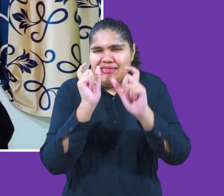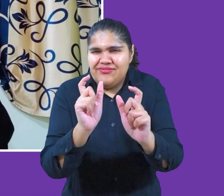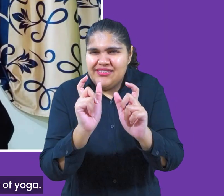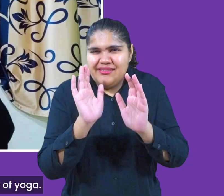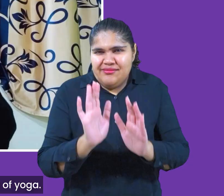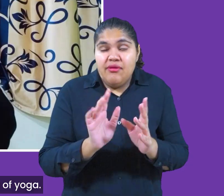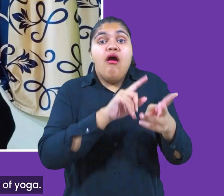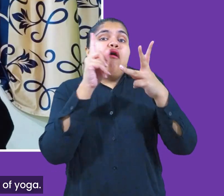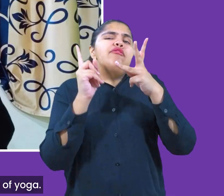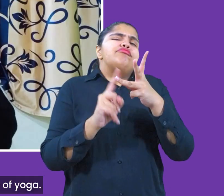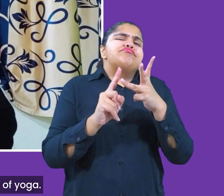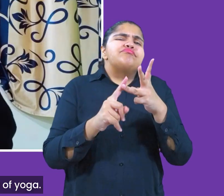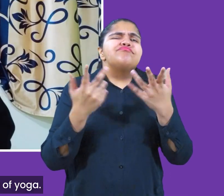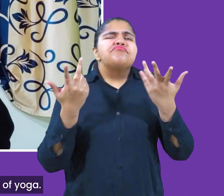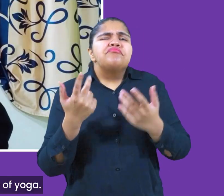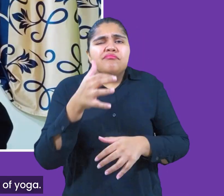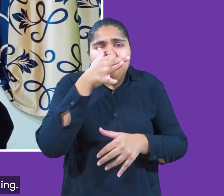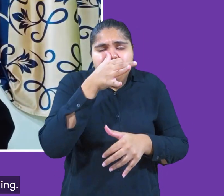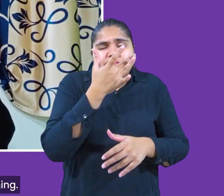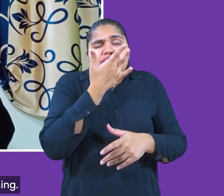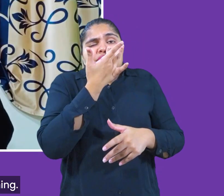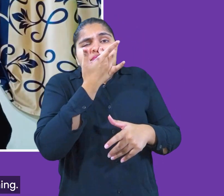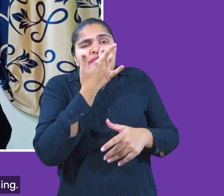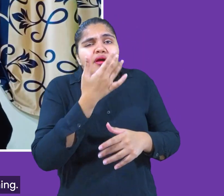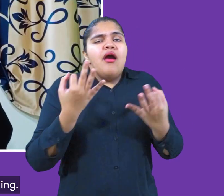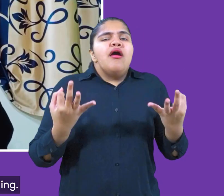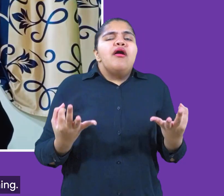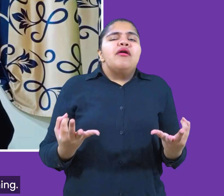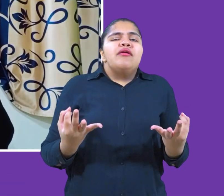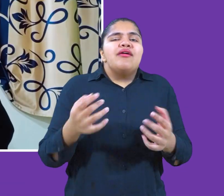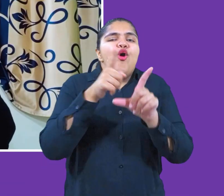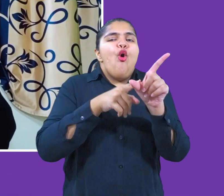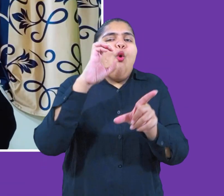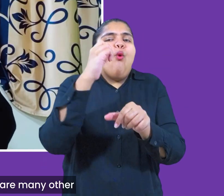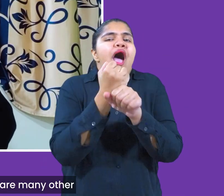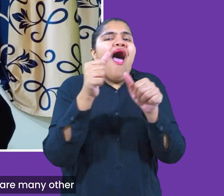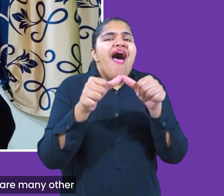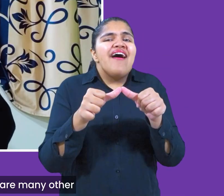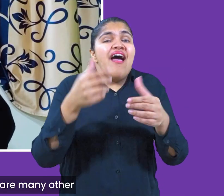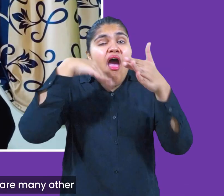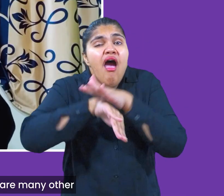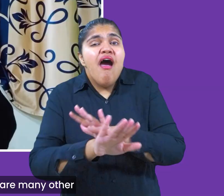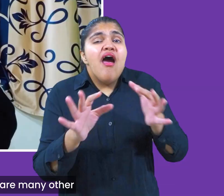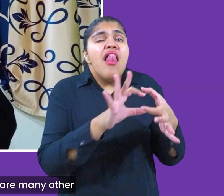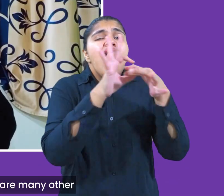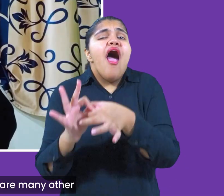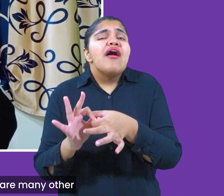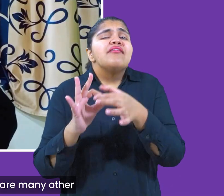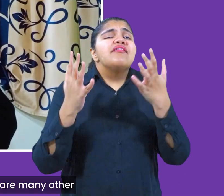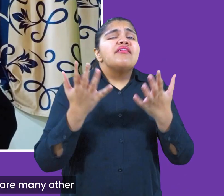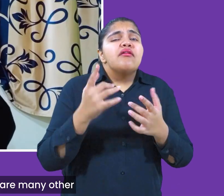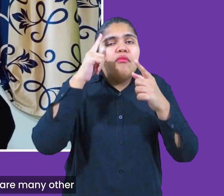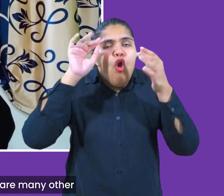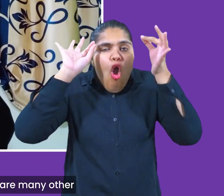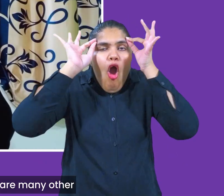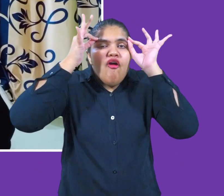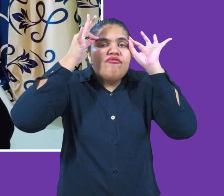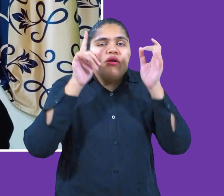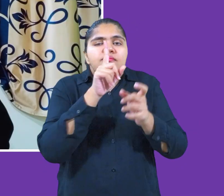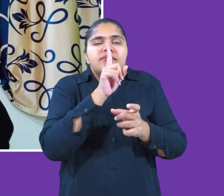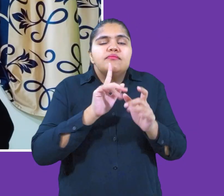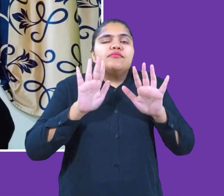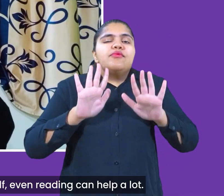meditation. Like, meditation is part of yoga. So any such thing. And also, like, if you see, there are many